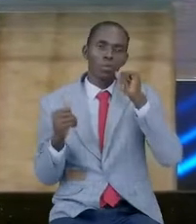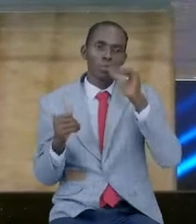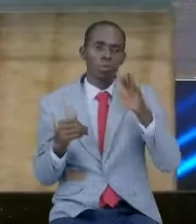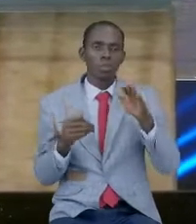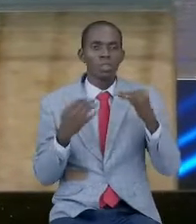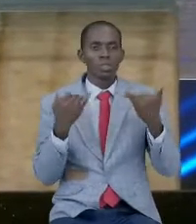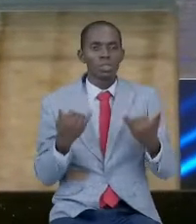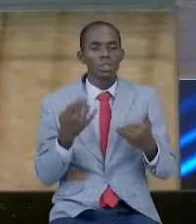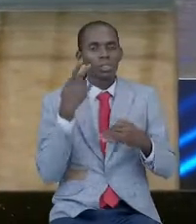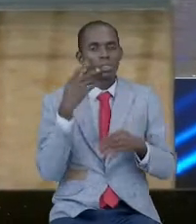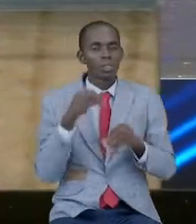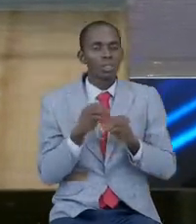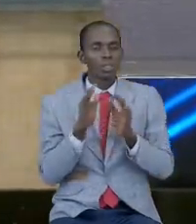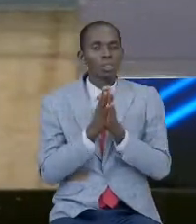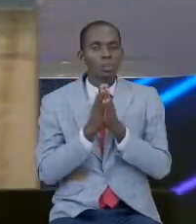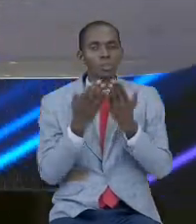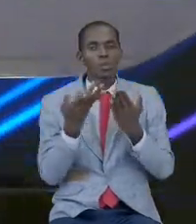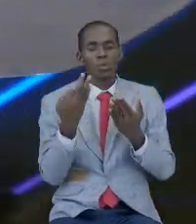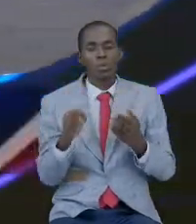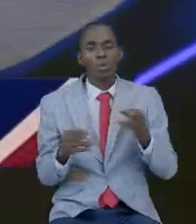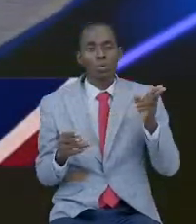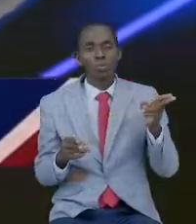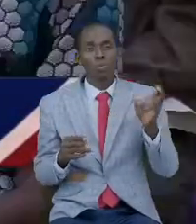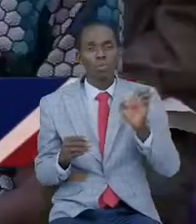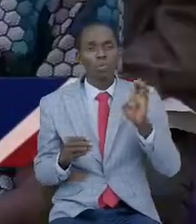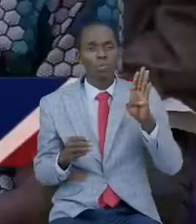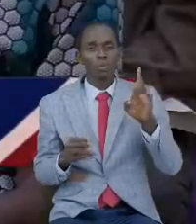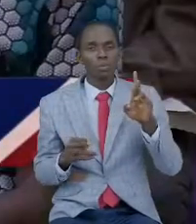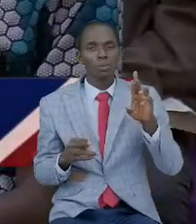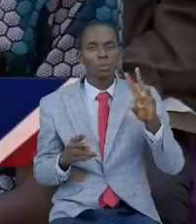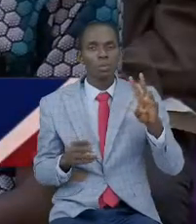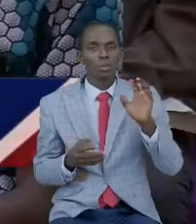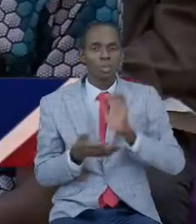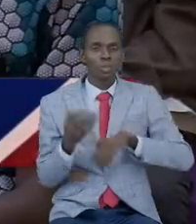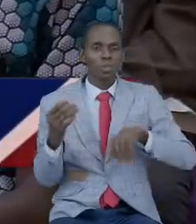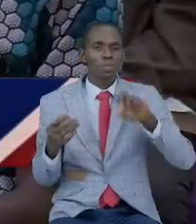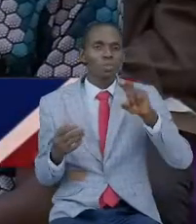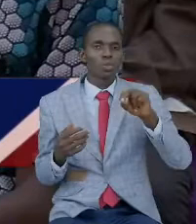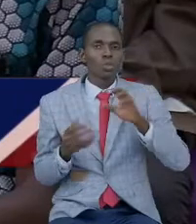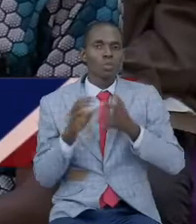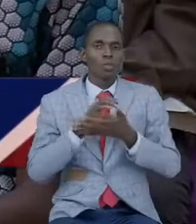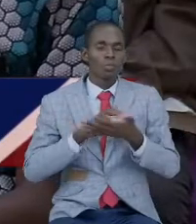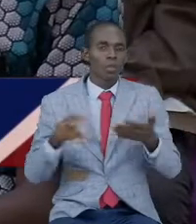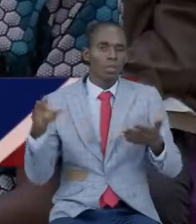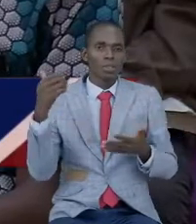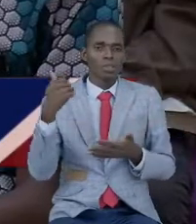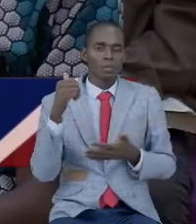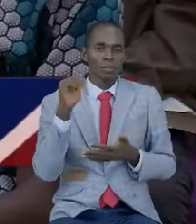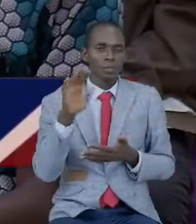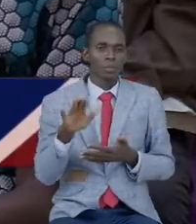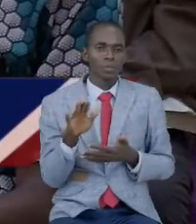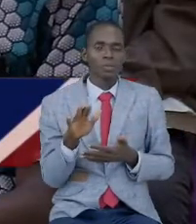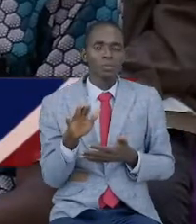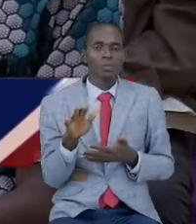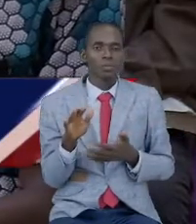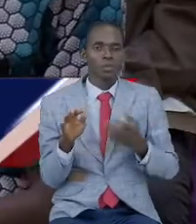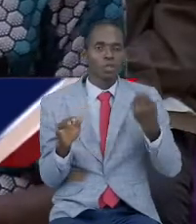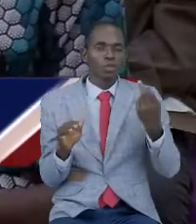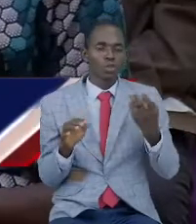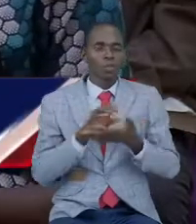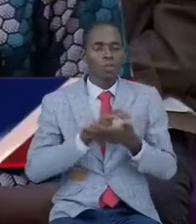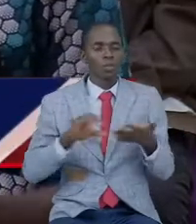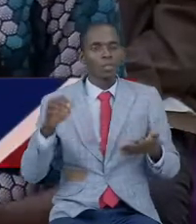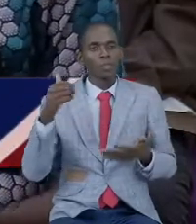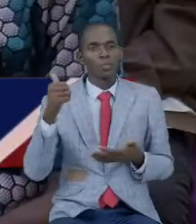at Hebrews chapter 12, verse 15. Hebrews 12, verse 15.